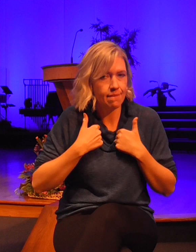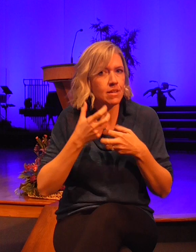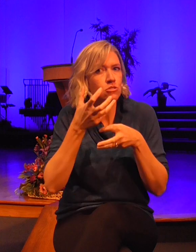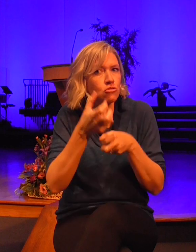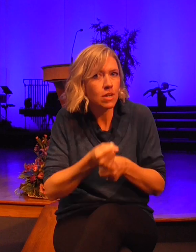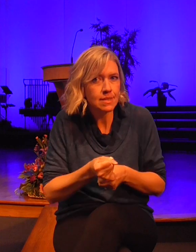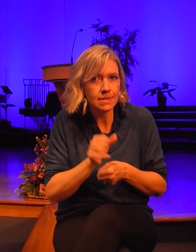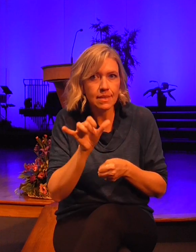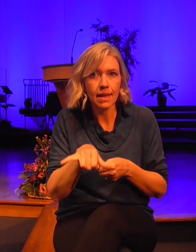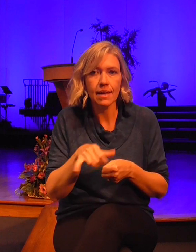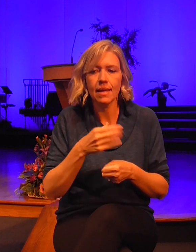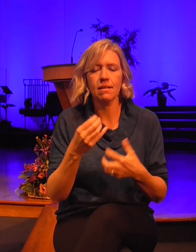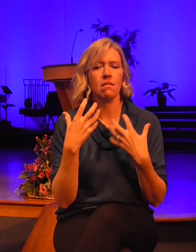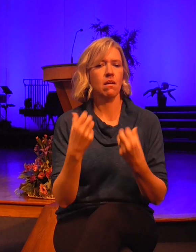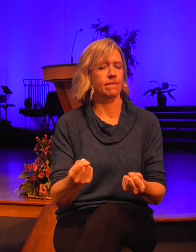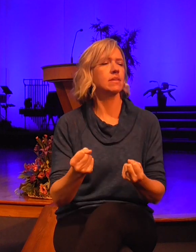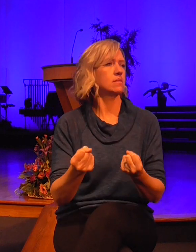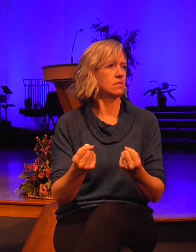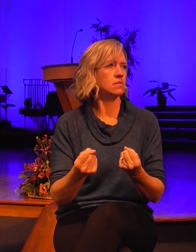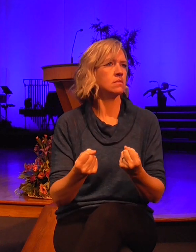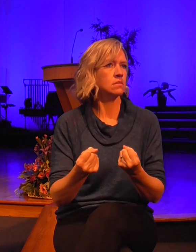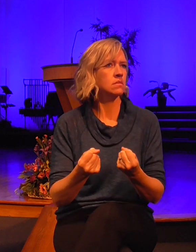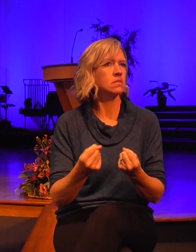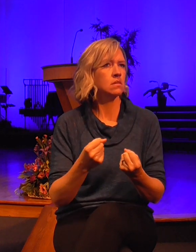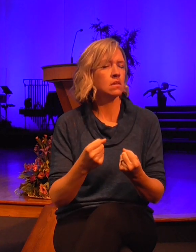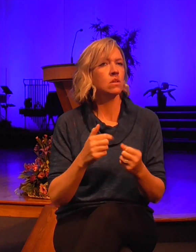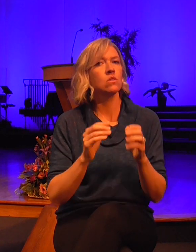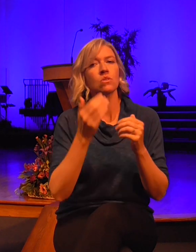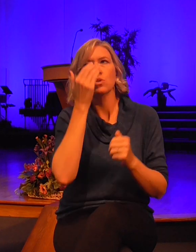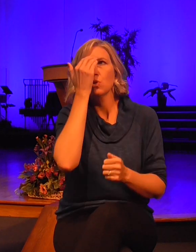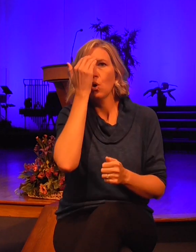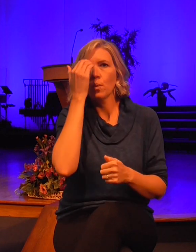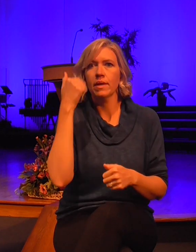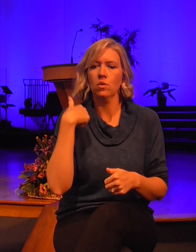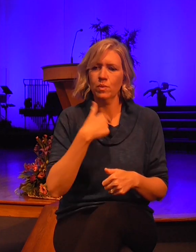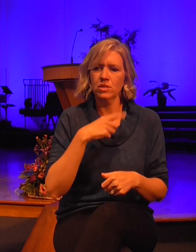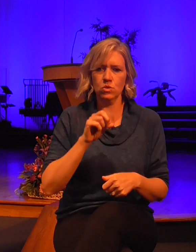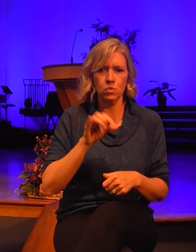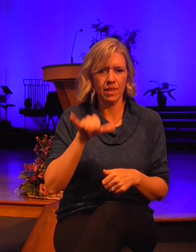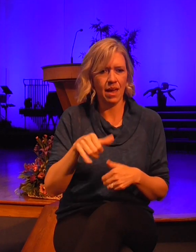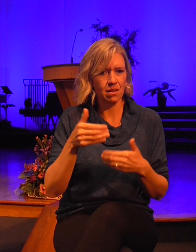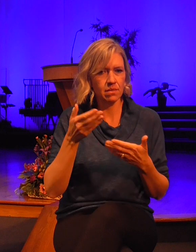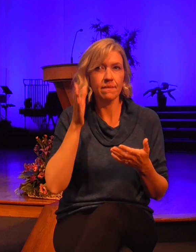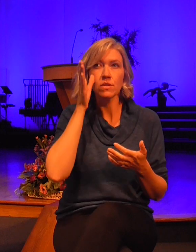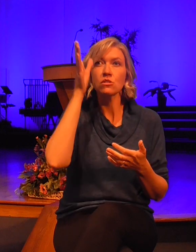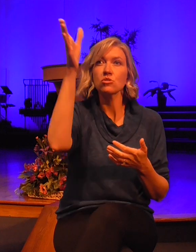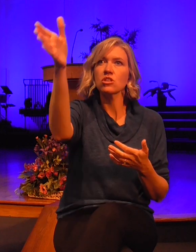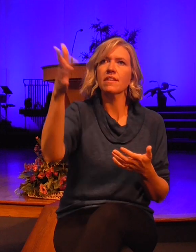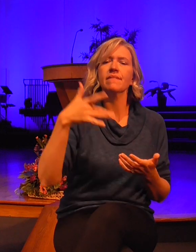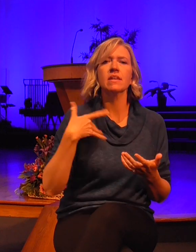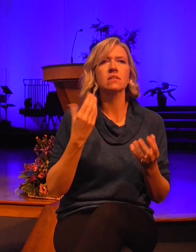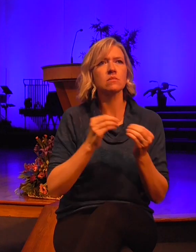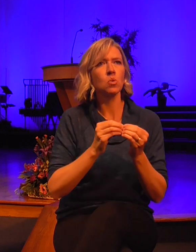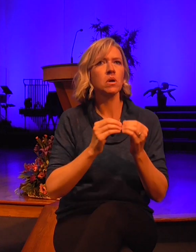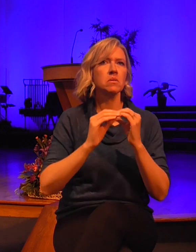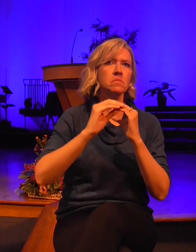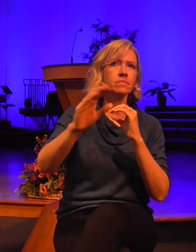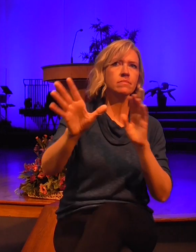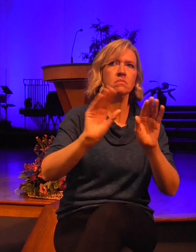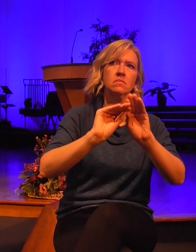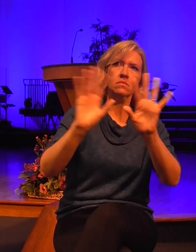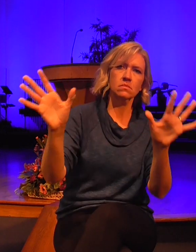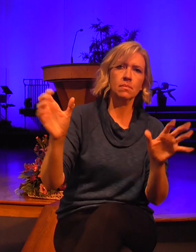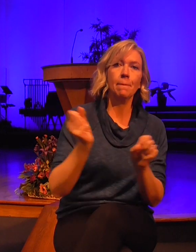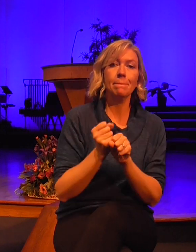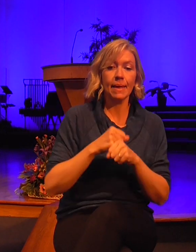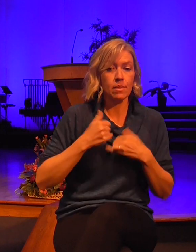it, and having confidence in it, and of knowing that as we do, so the future is certain in such degree as we make the present